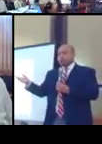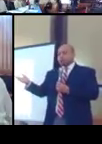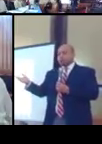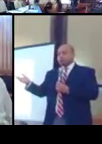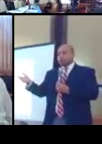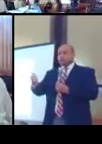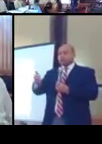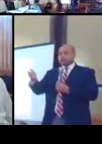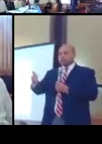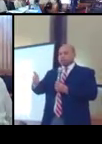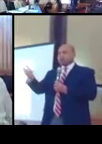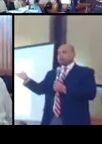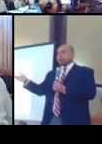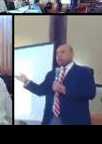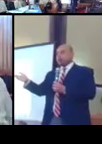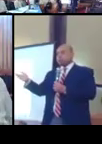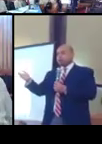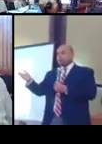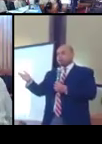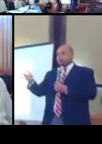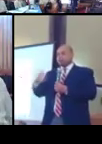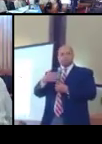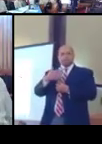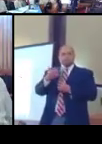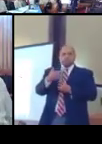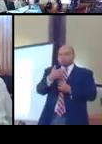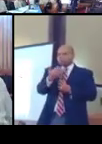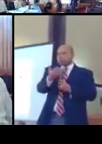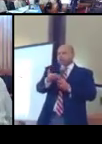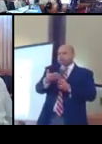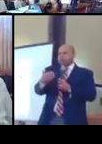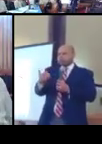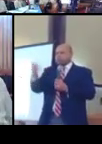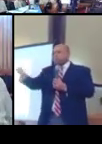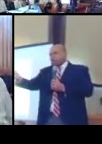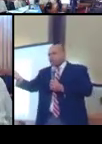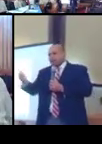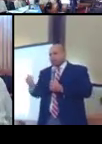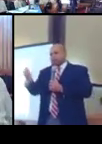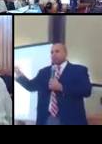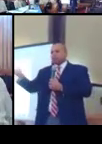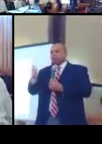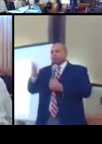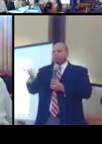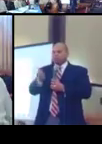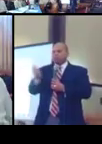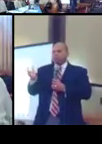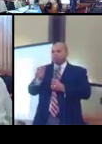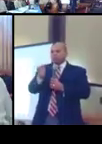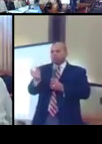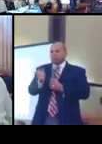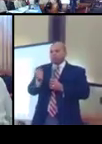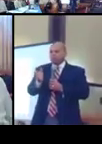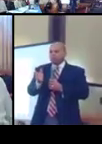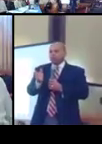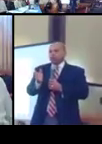other programs, but they see our grant because PDA, should we have it? Should CDA have it? You know, we need to